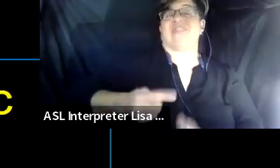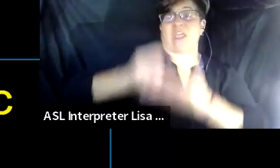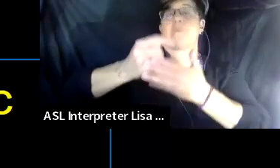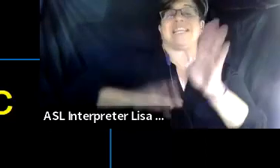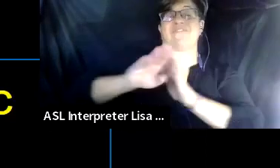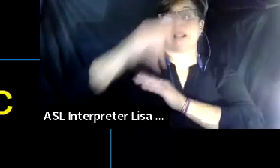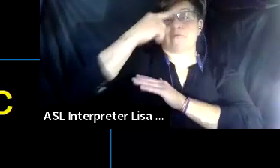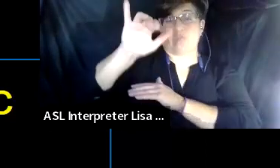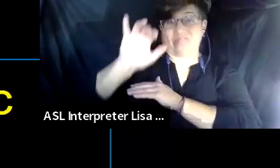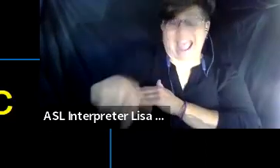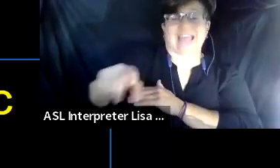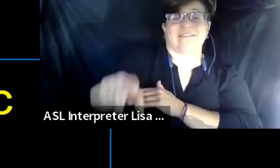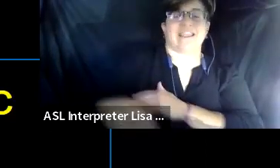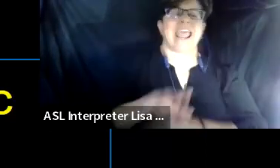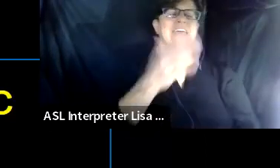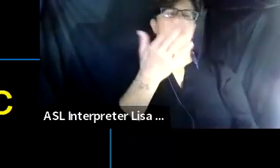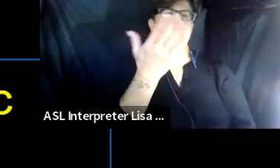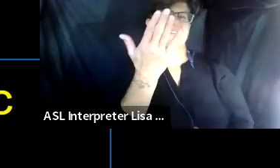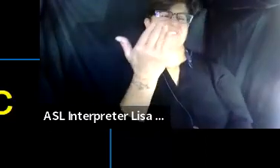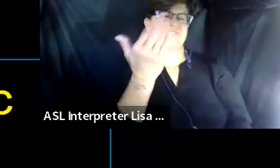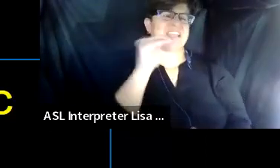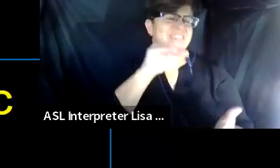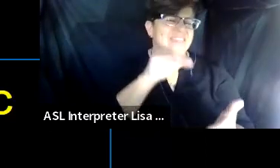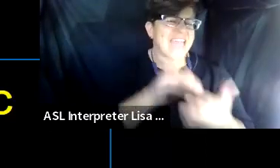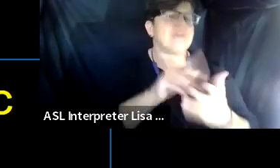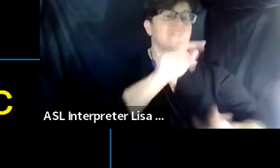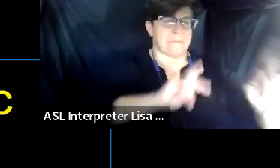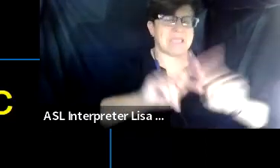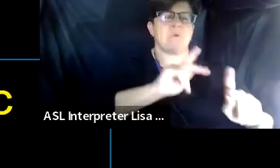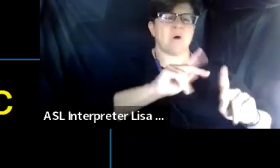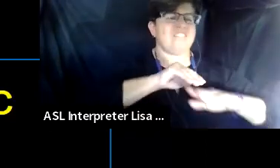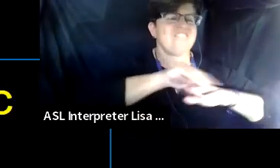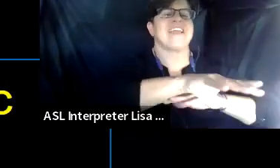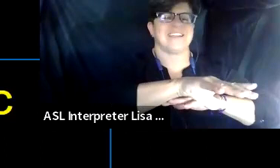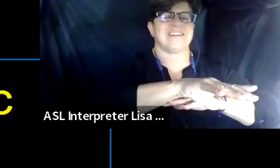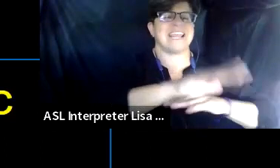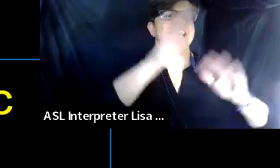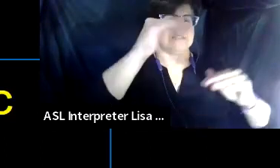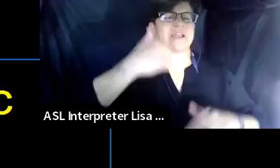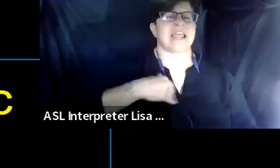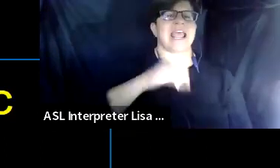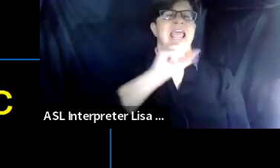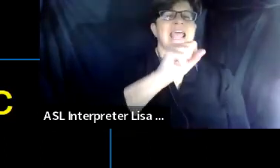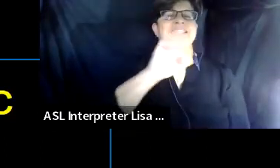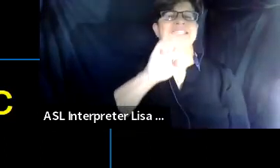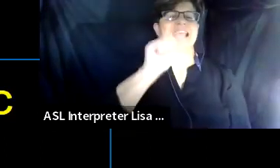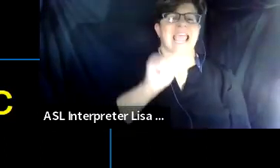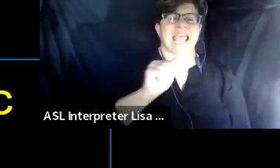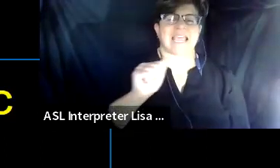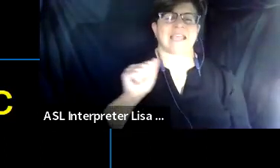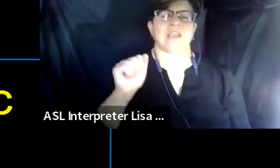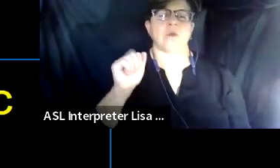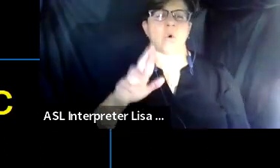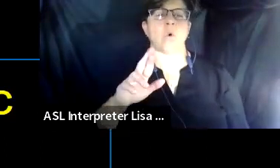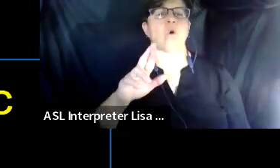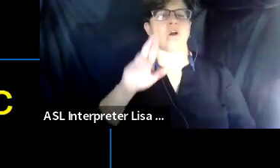15,000 affected individuals that are expected to be to have LCA or RP due to